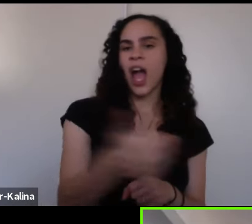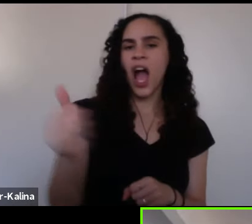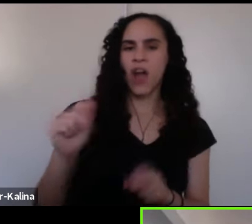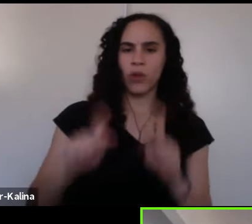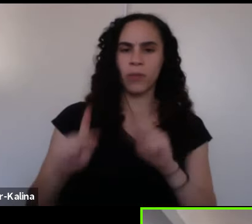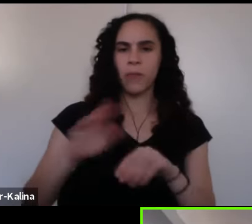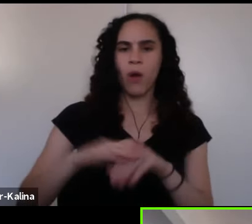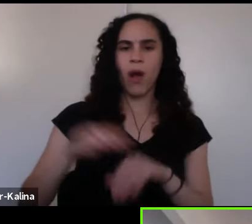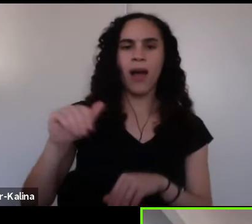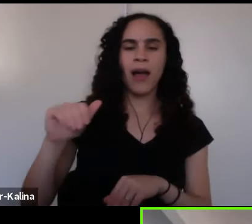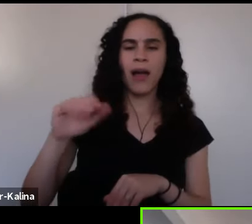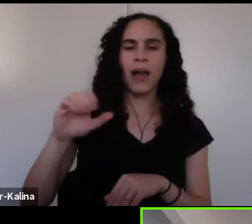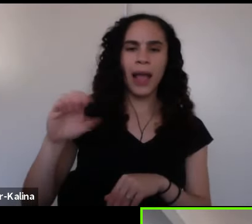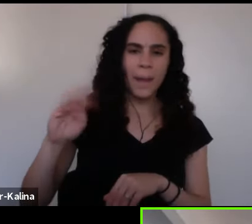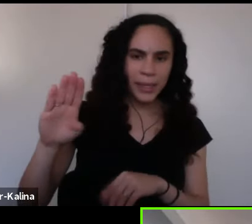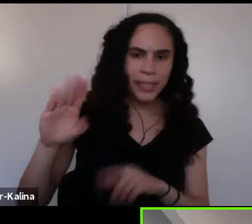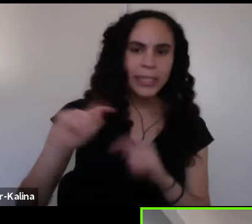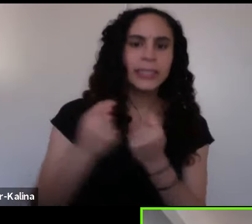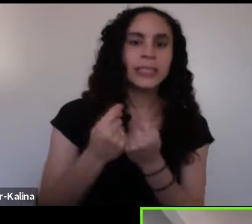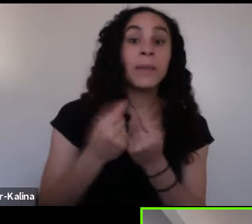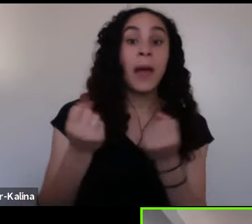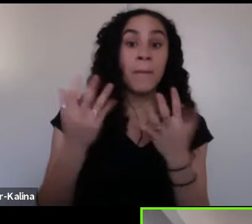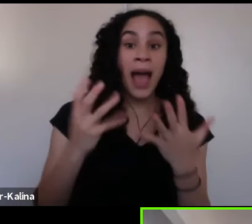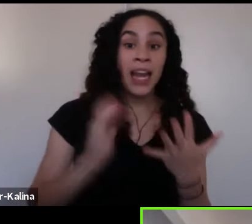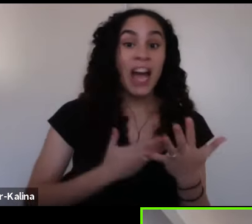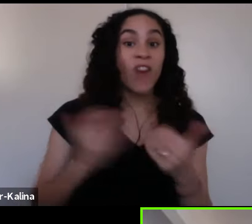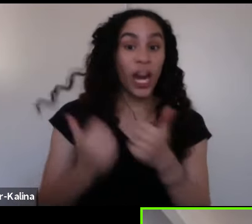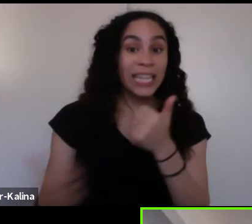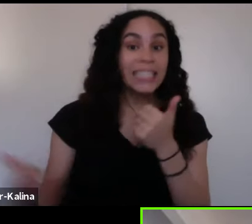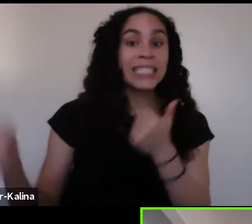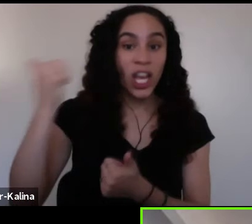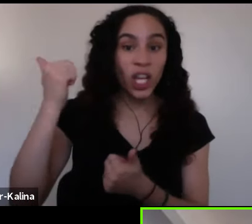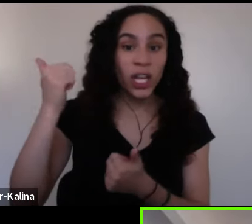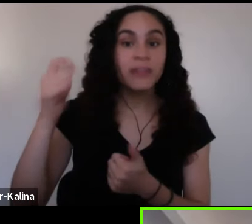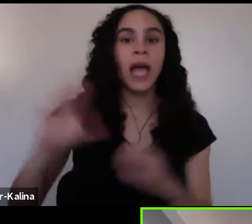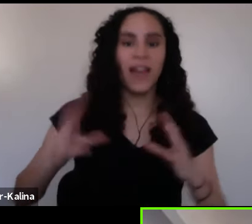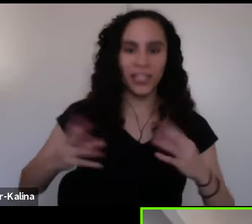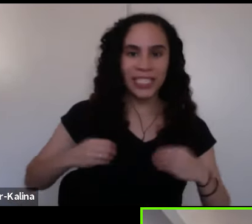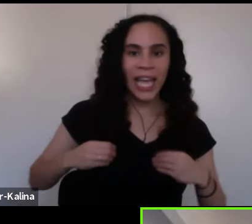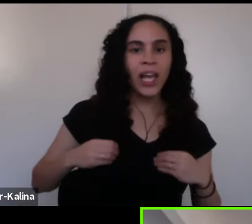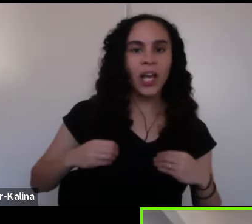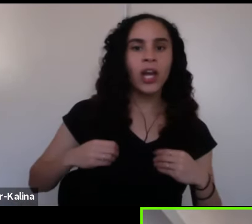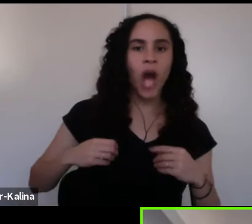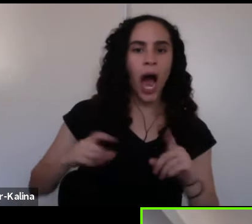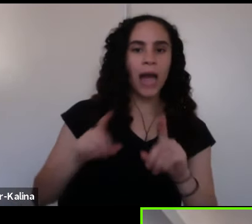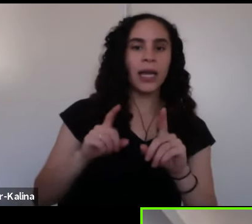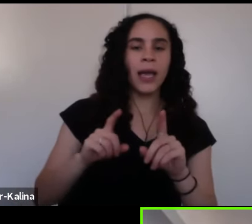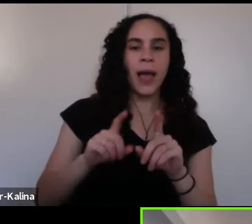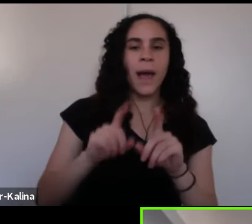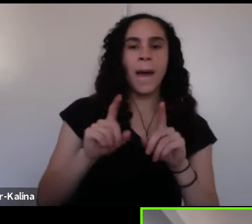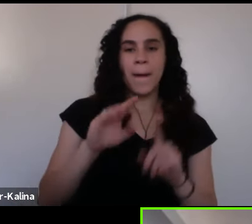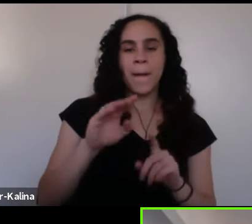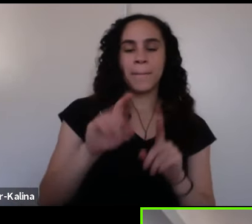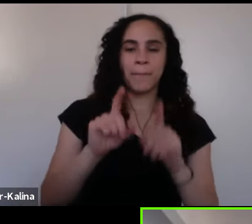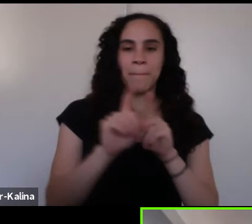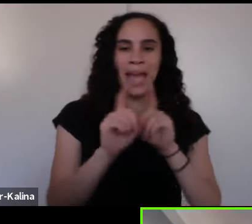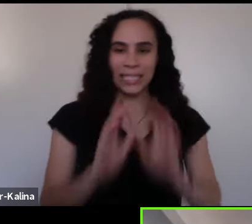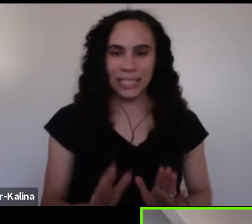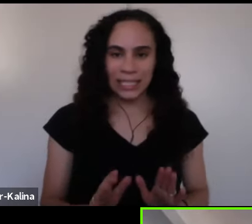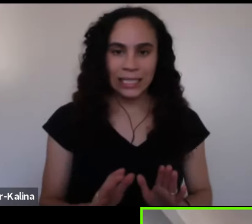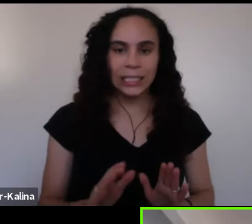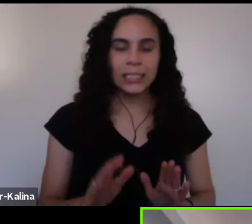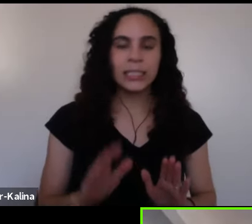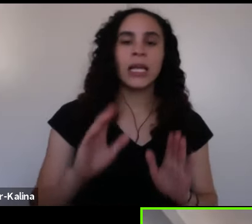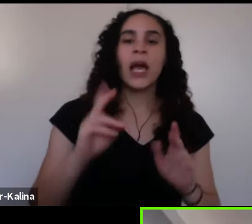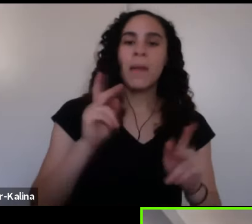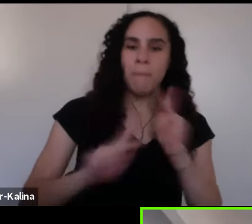team, many of our executives have taken on mentees, have taken on people to sponsor, have taken on people that might need their